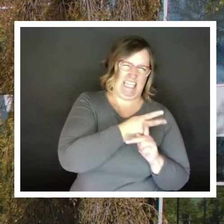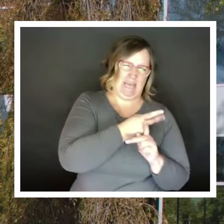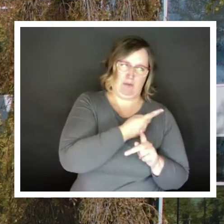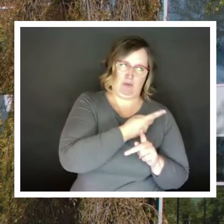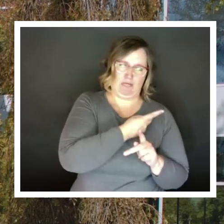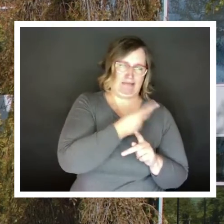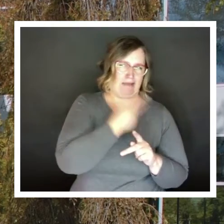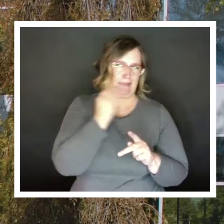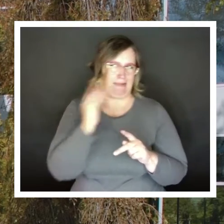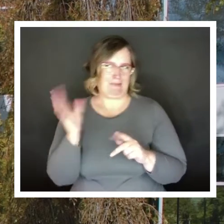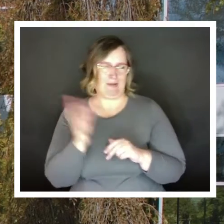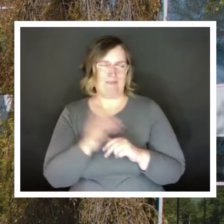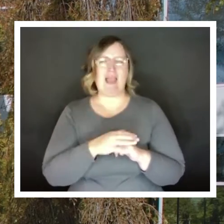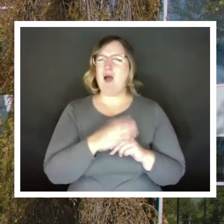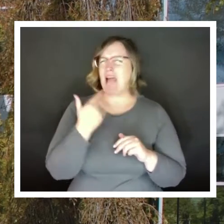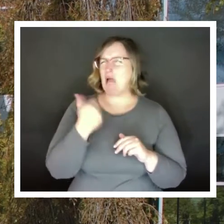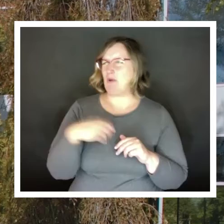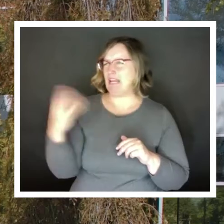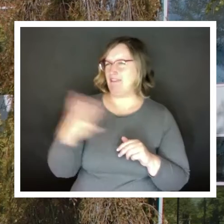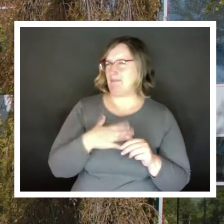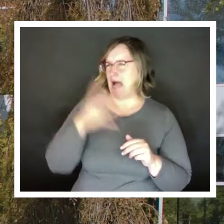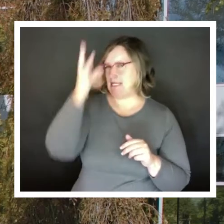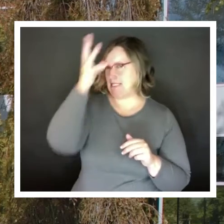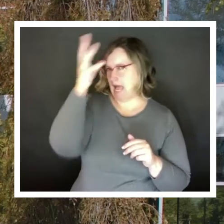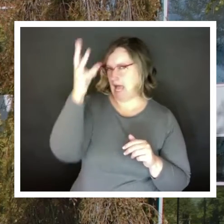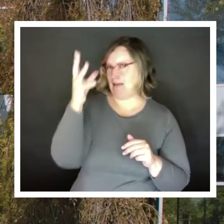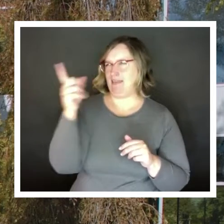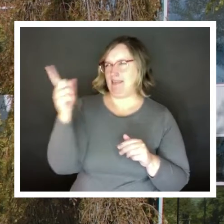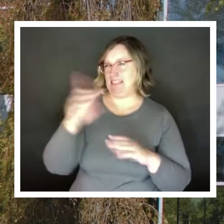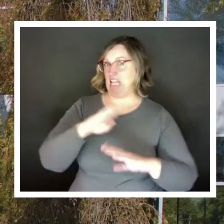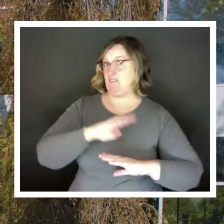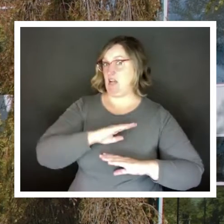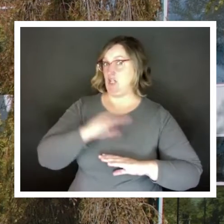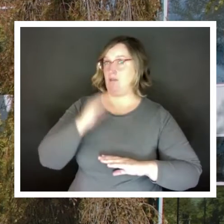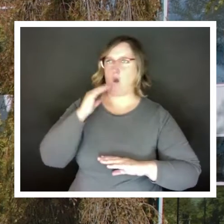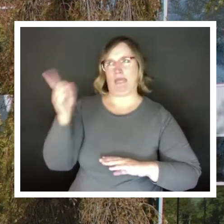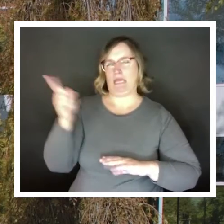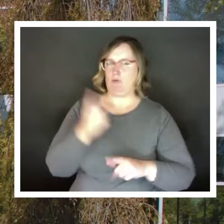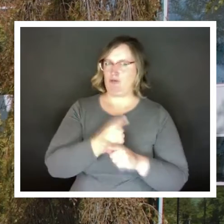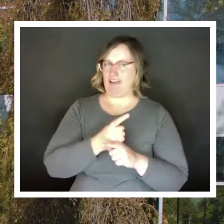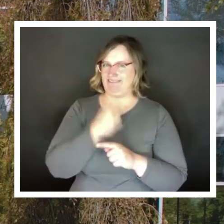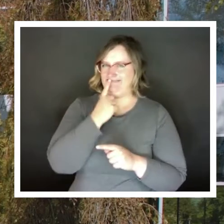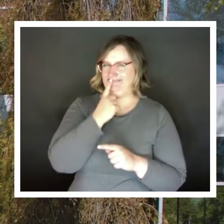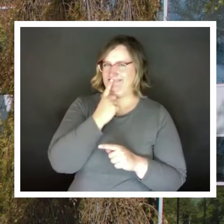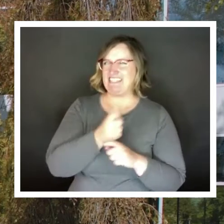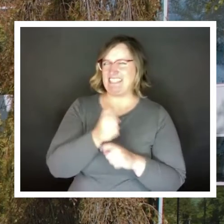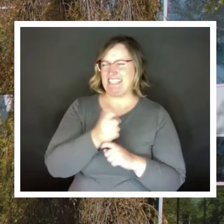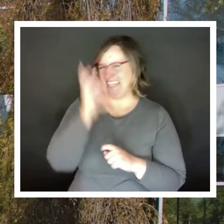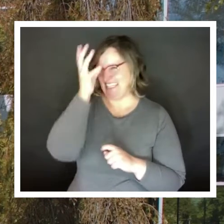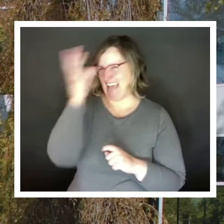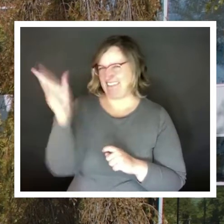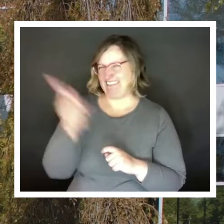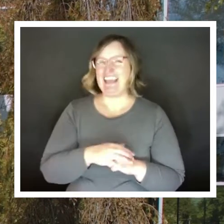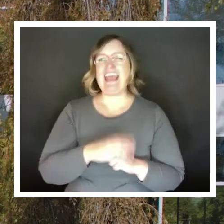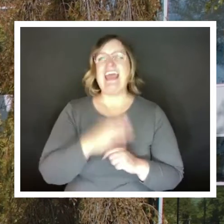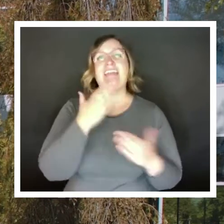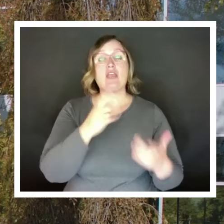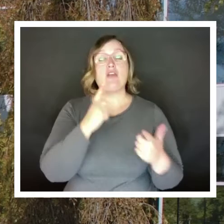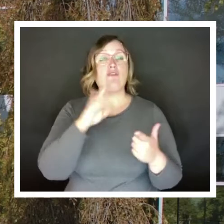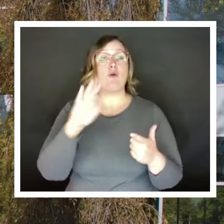you, but I don't want to give my dad the satisfaction of knowing that he was right. Just kidding, Dad. Thank you for being my biggest role